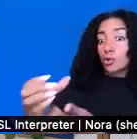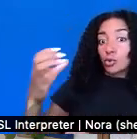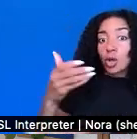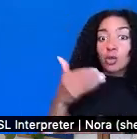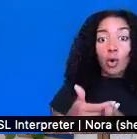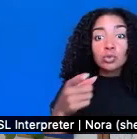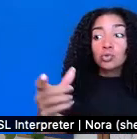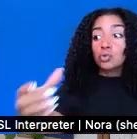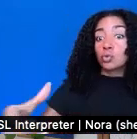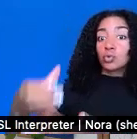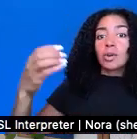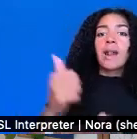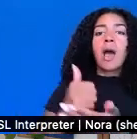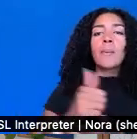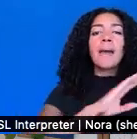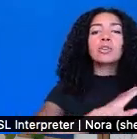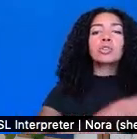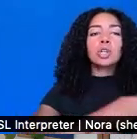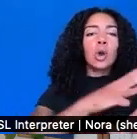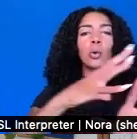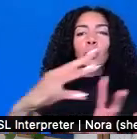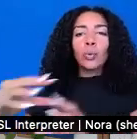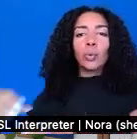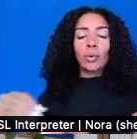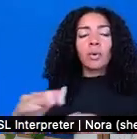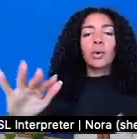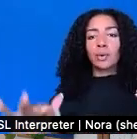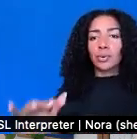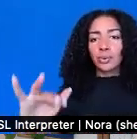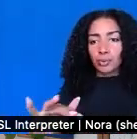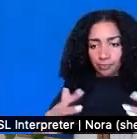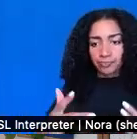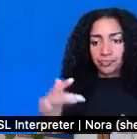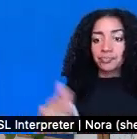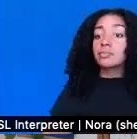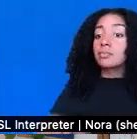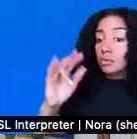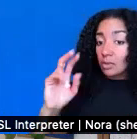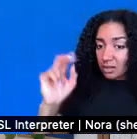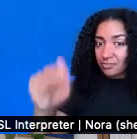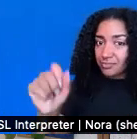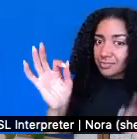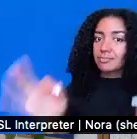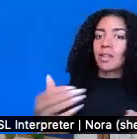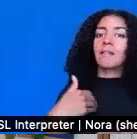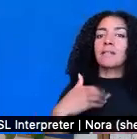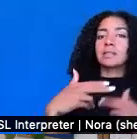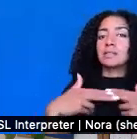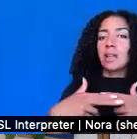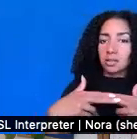Jen, the slides are definitely available to print off. I forgot to send them to Afton because I had